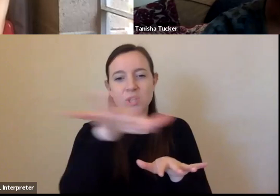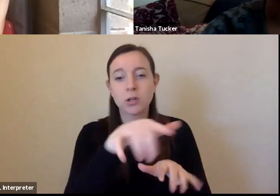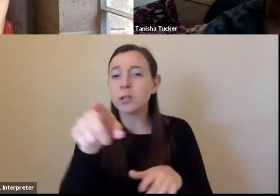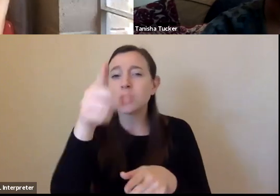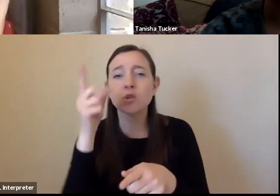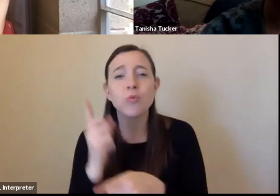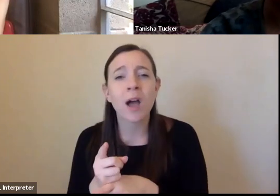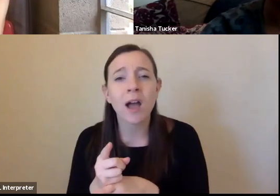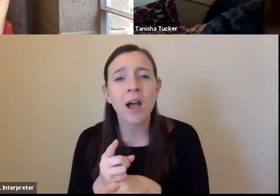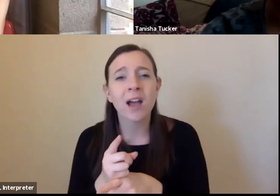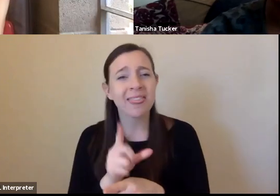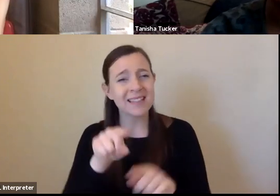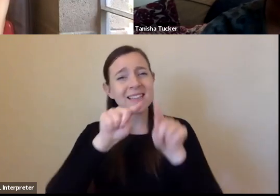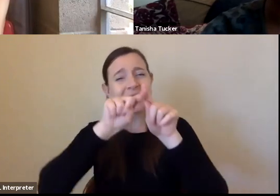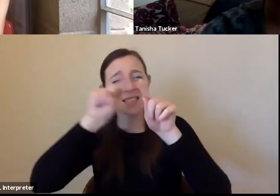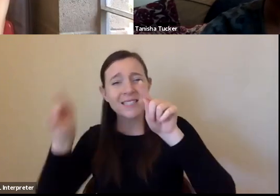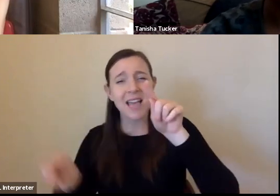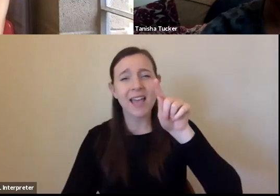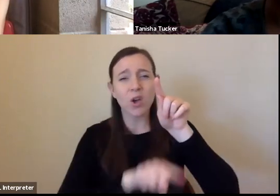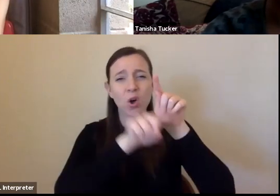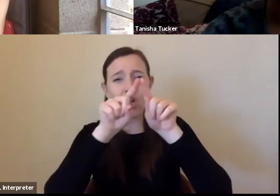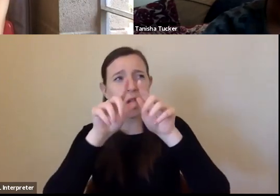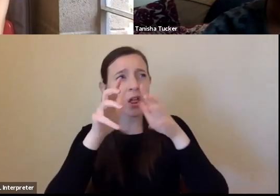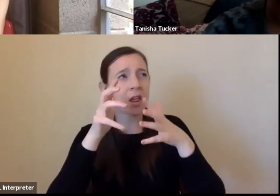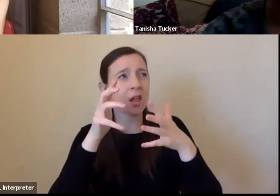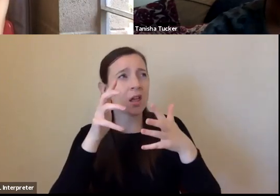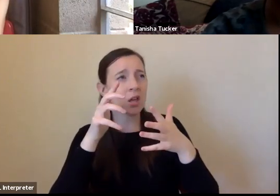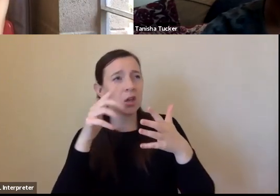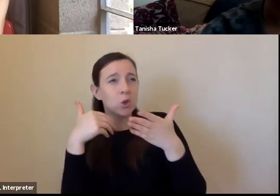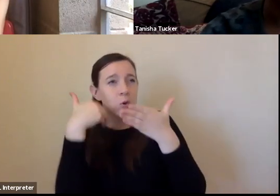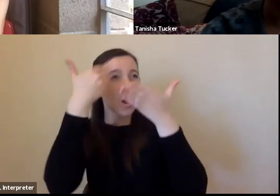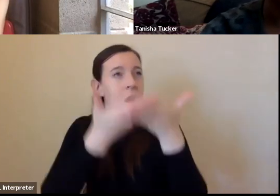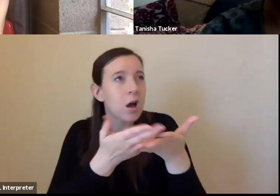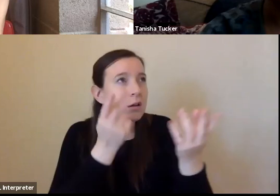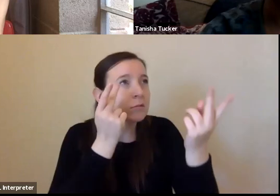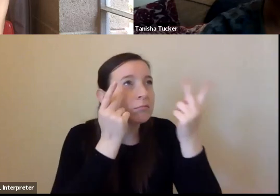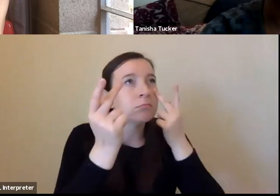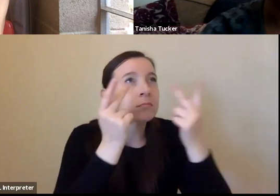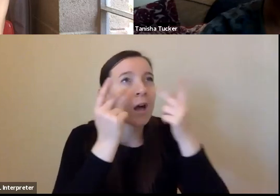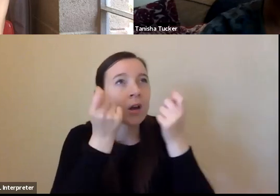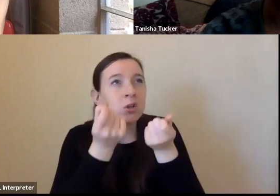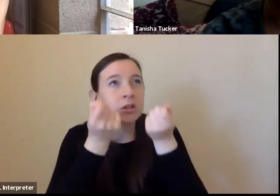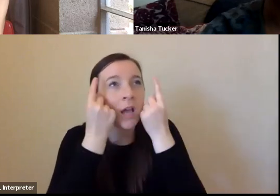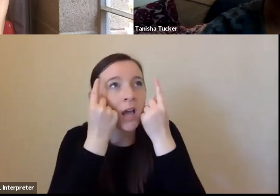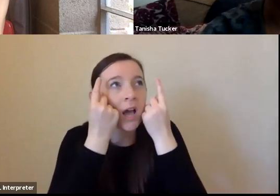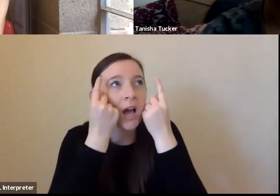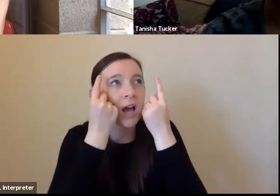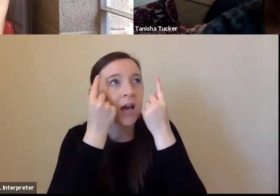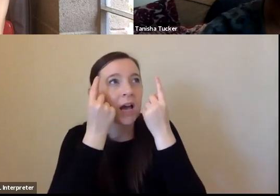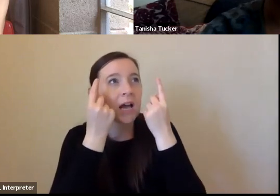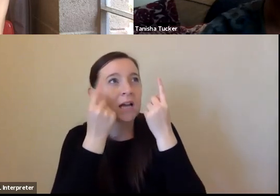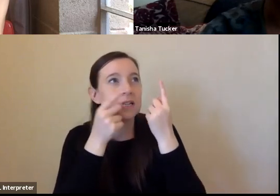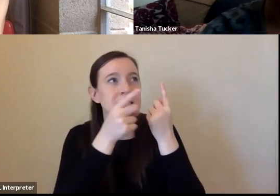all about kind of being out there and understanding about when the plants don't need you to take more from